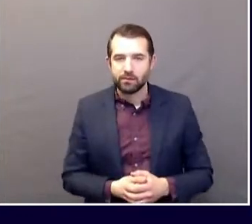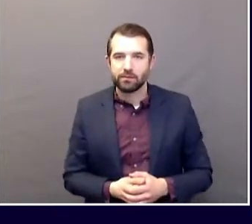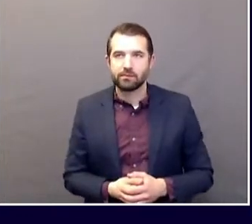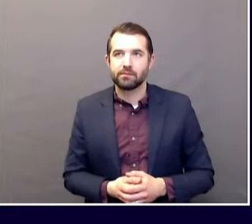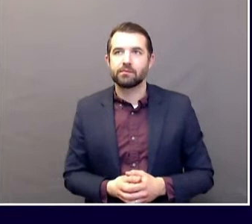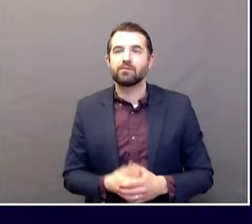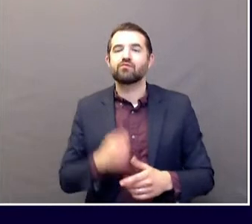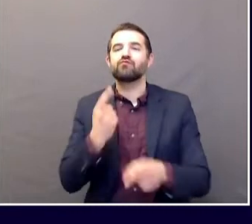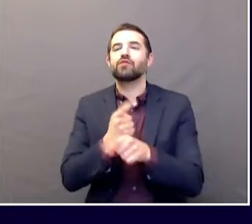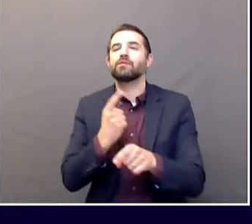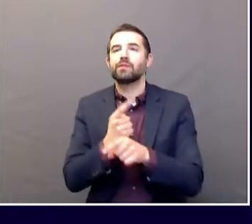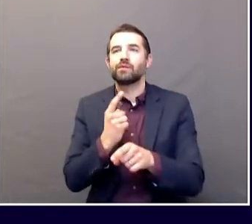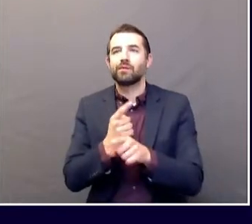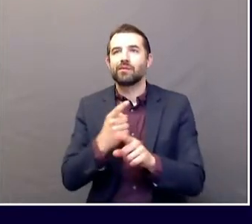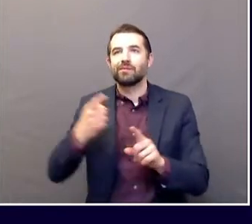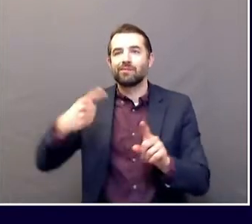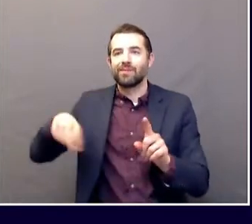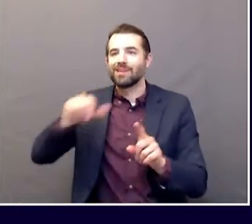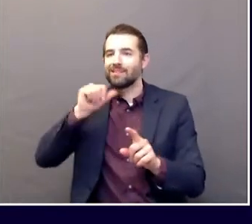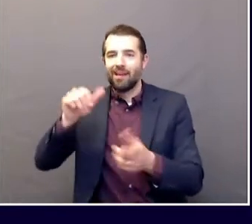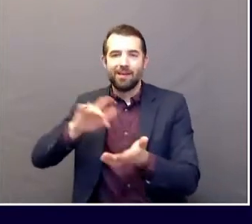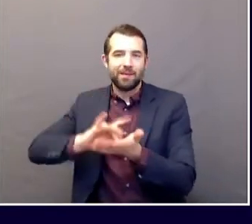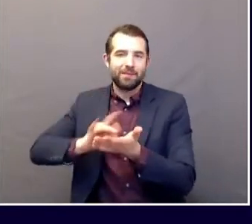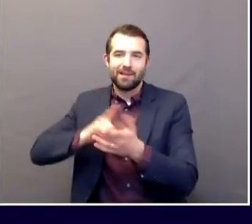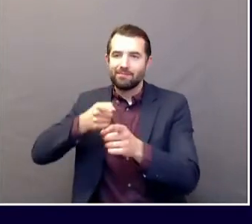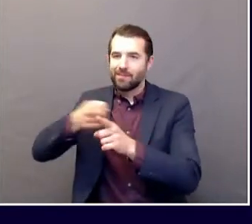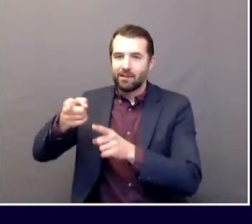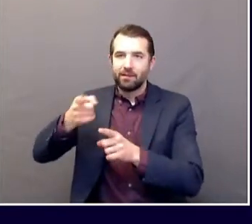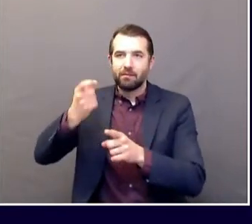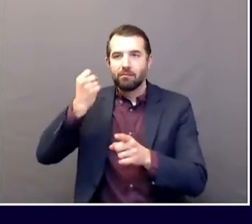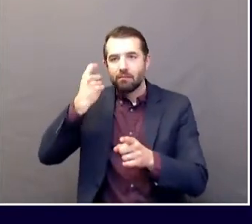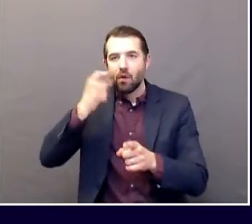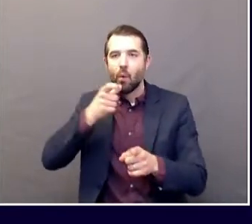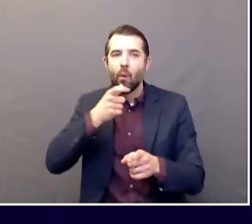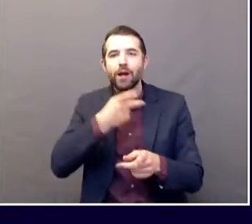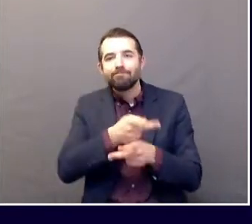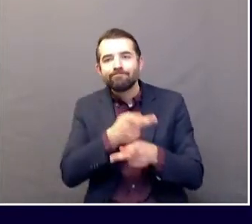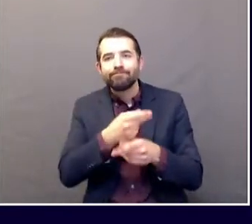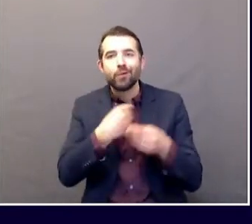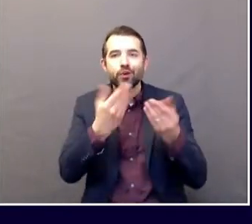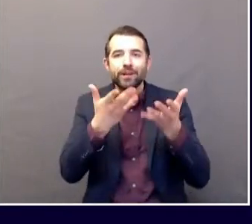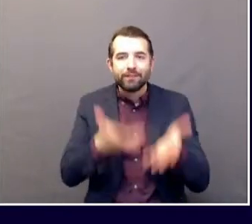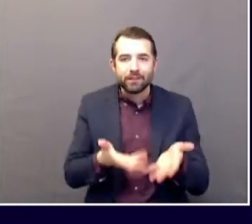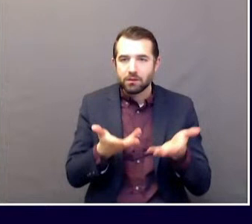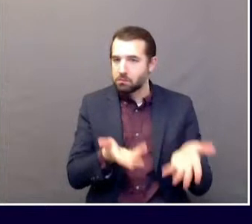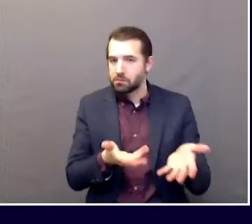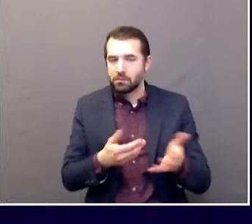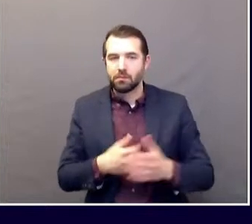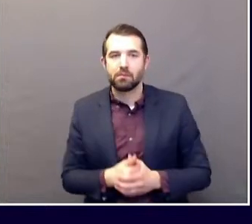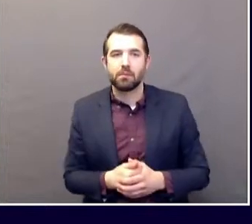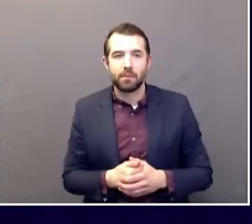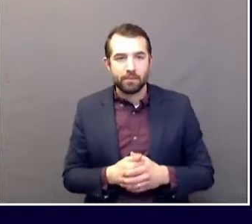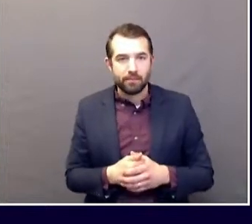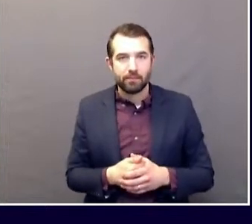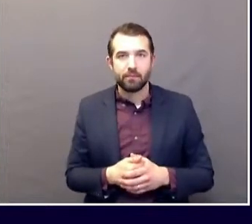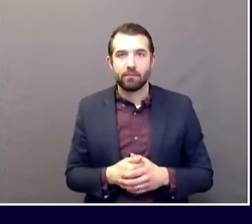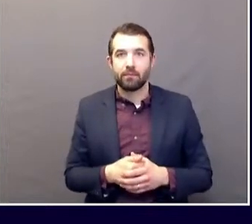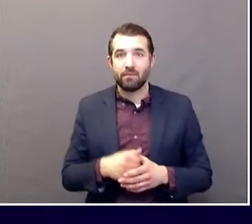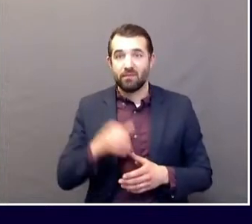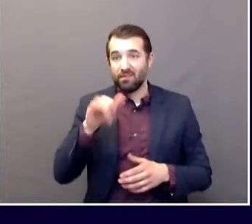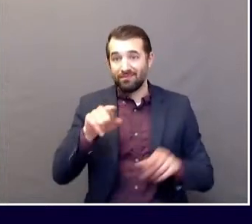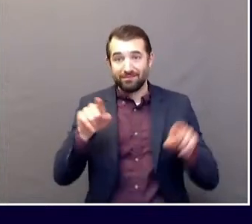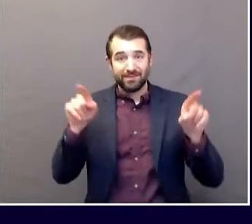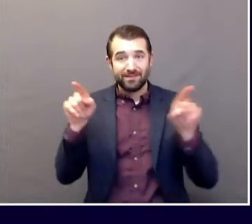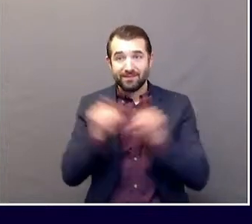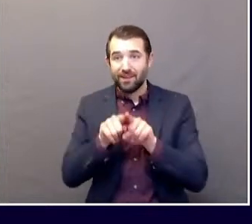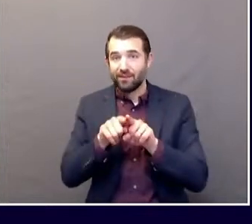look, I will just say, as we have said about teachers and so many other people who are providing critical